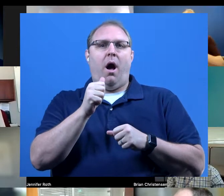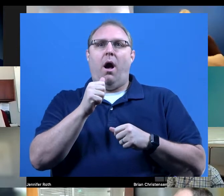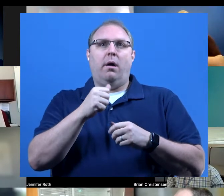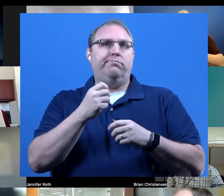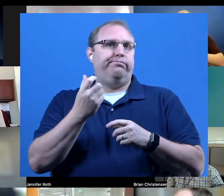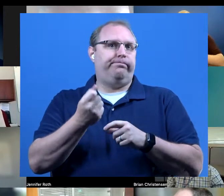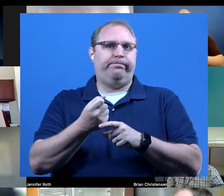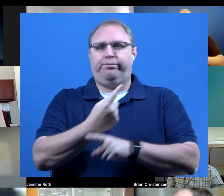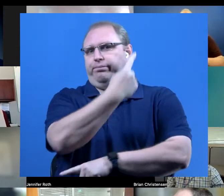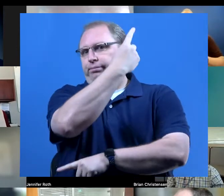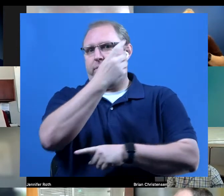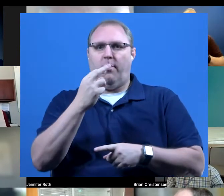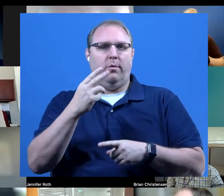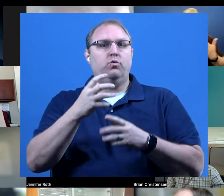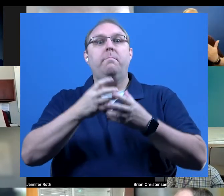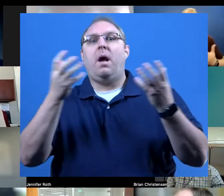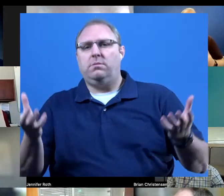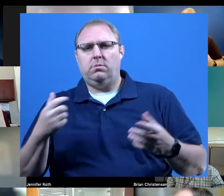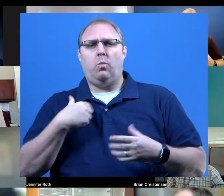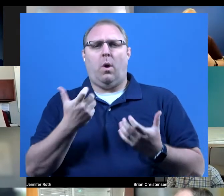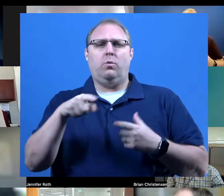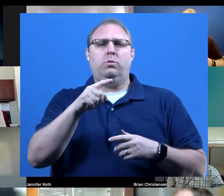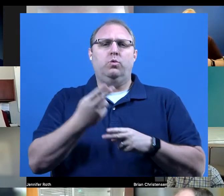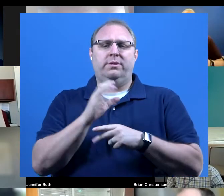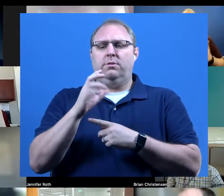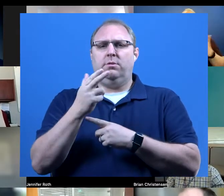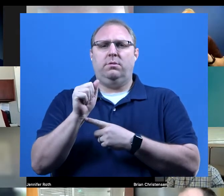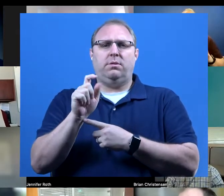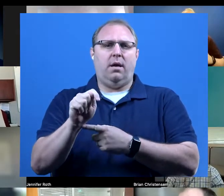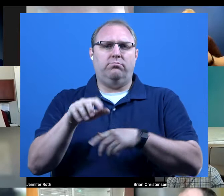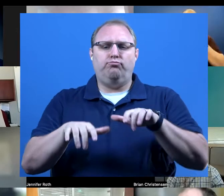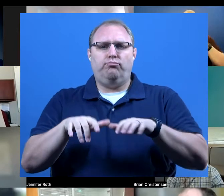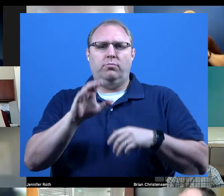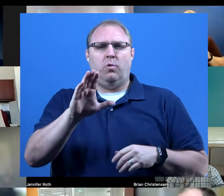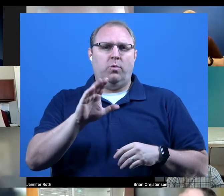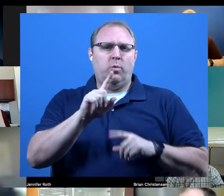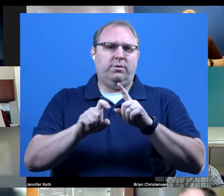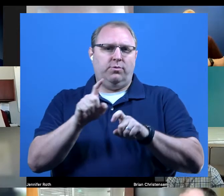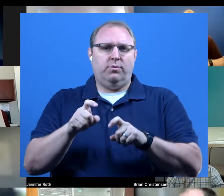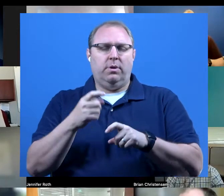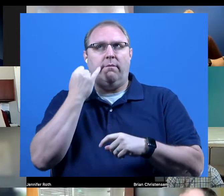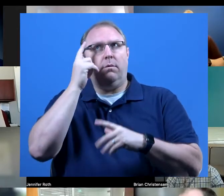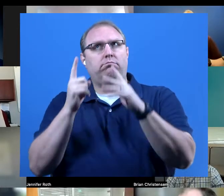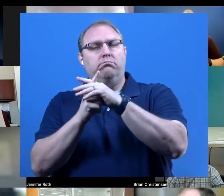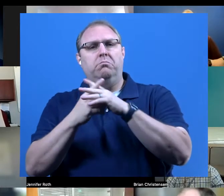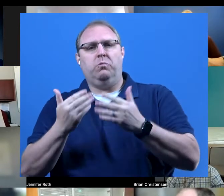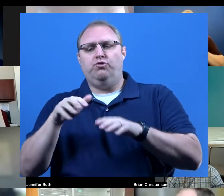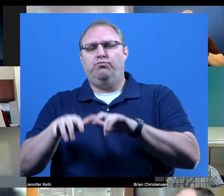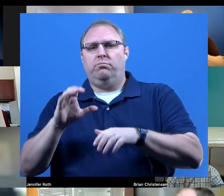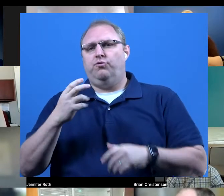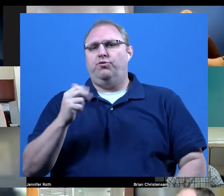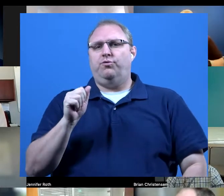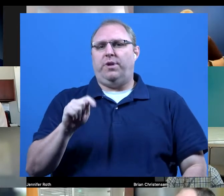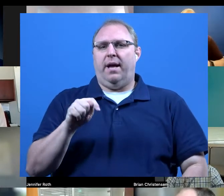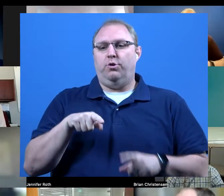questions, so that we can keep it from being a free-for-all, we invite you to chat your questions. You're welcome to chat your